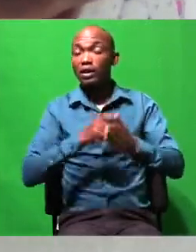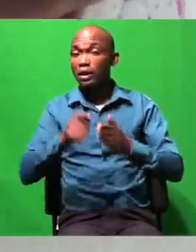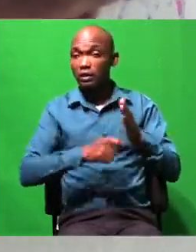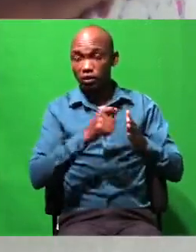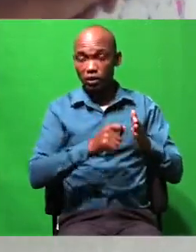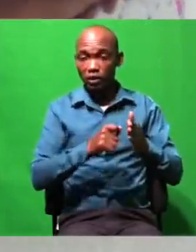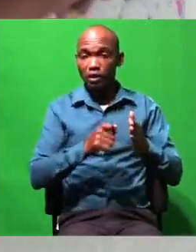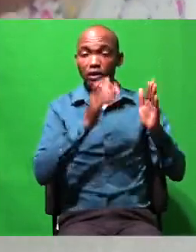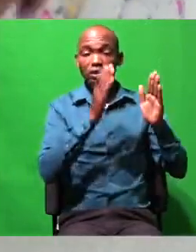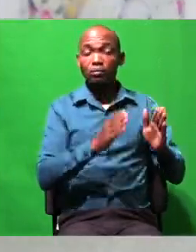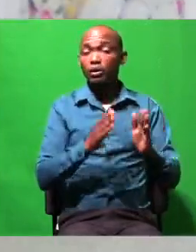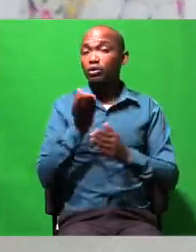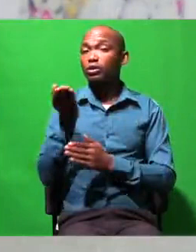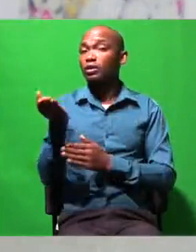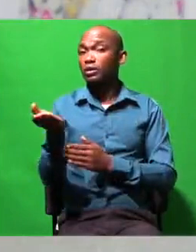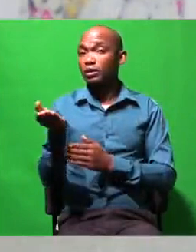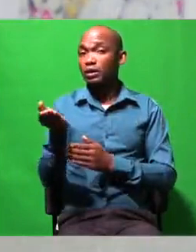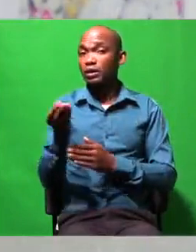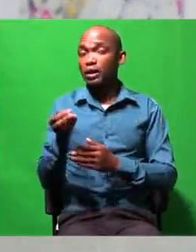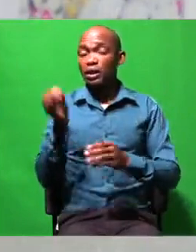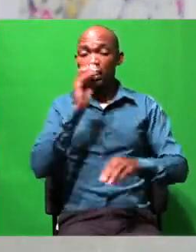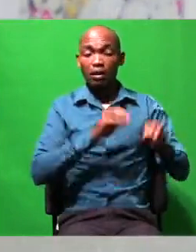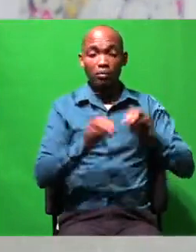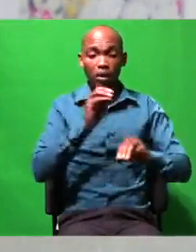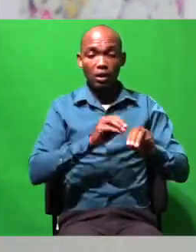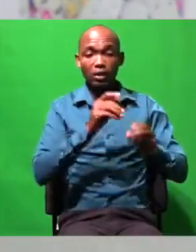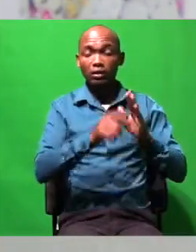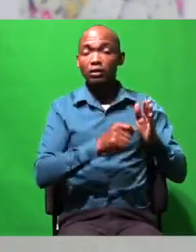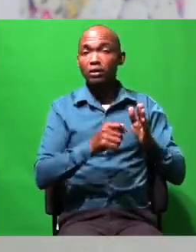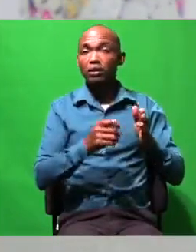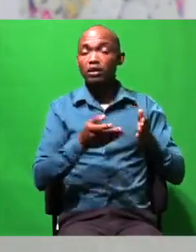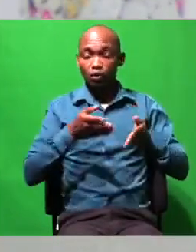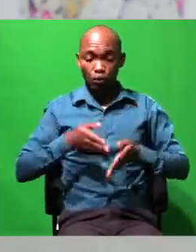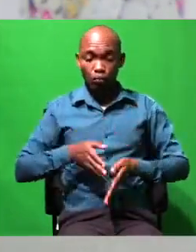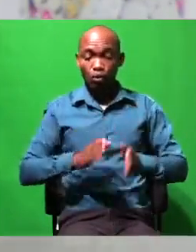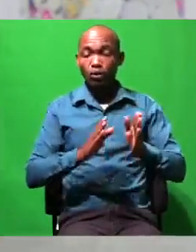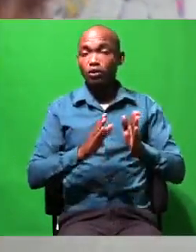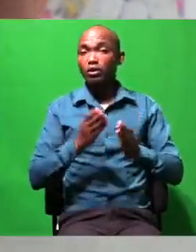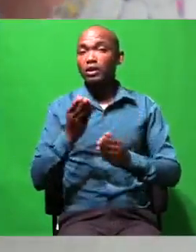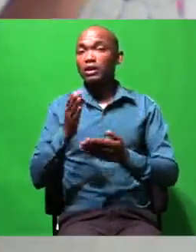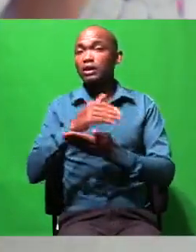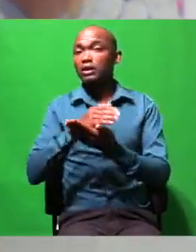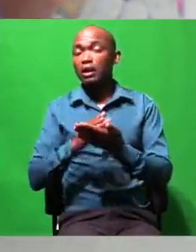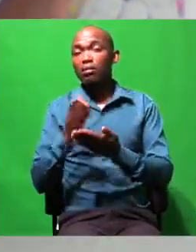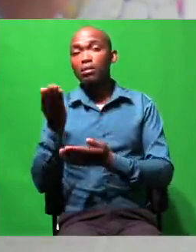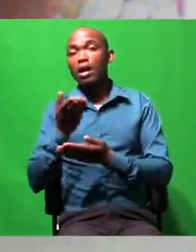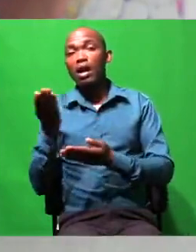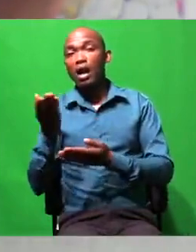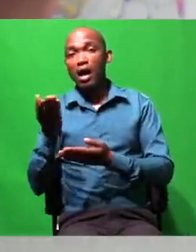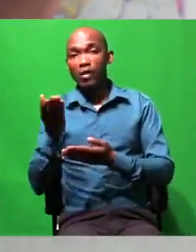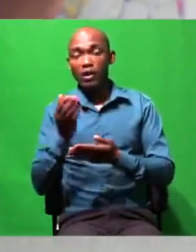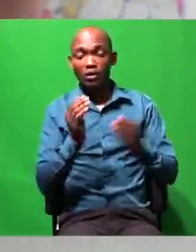industries, especially those chemical industry that used to produce other, or some chemicals that